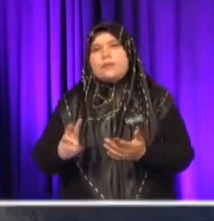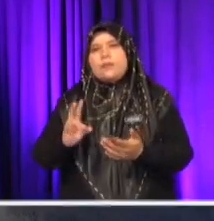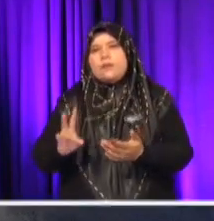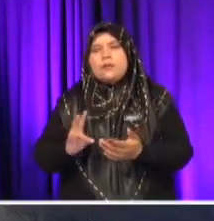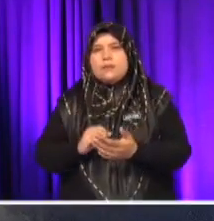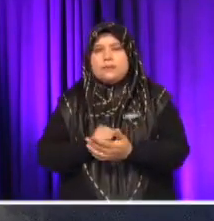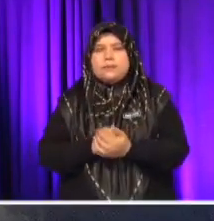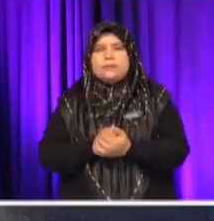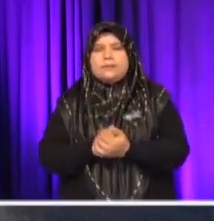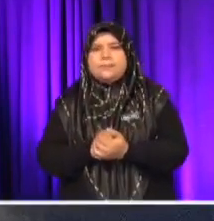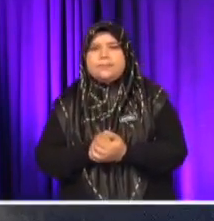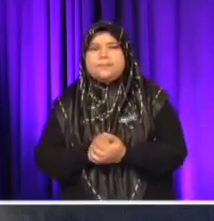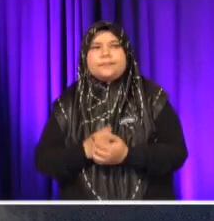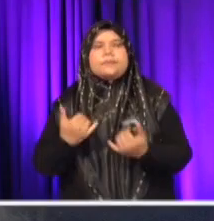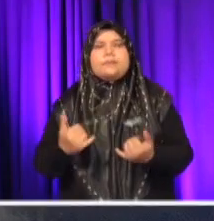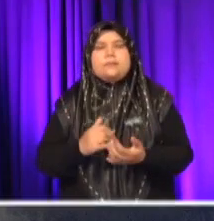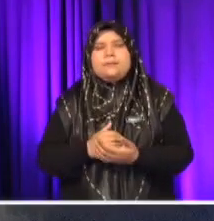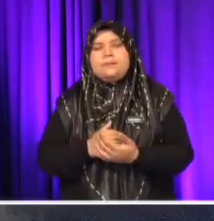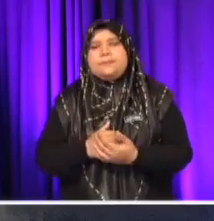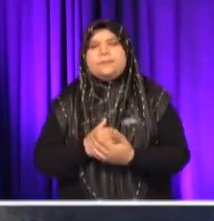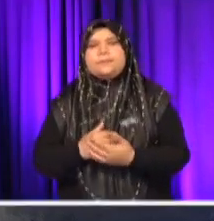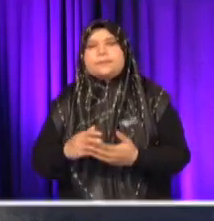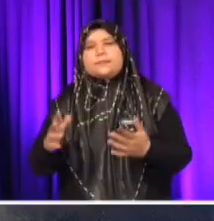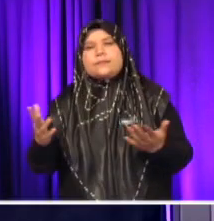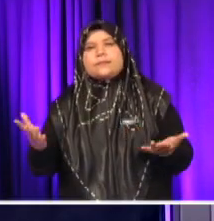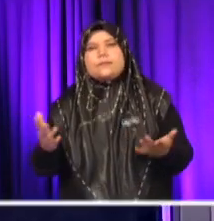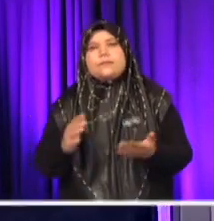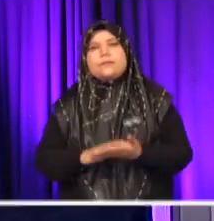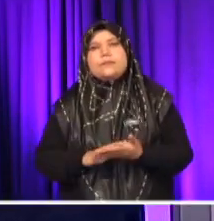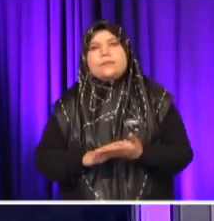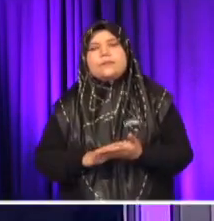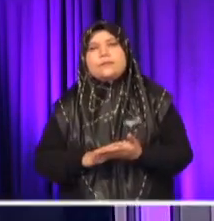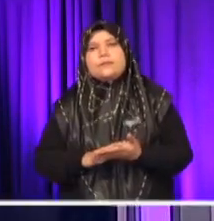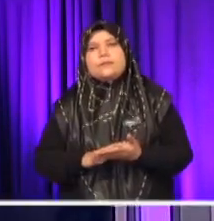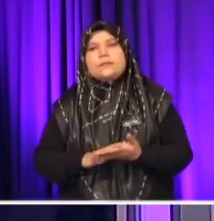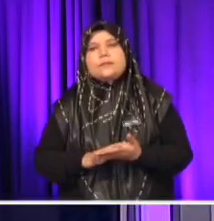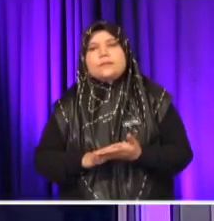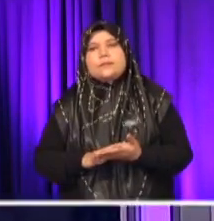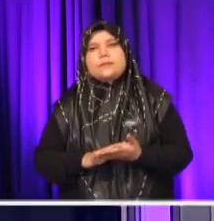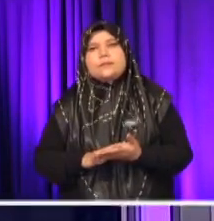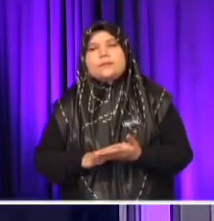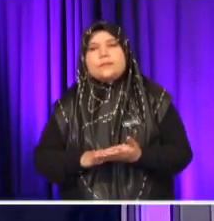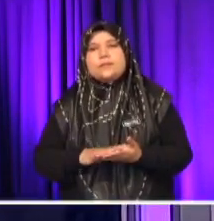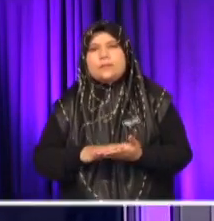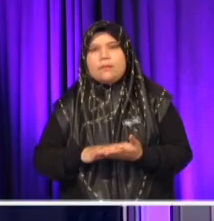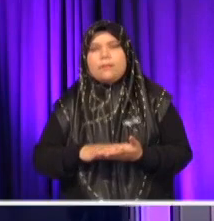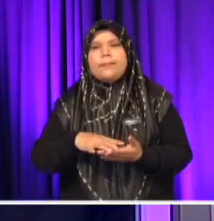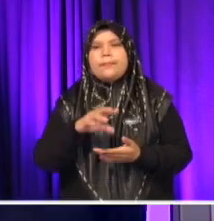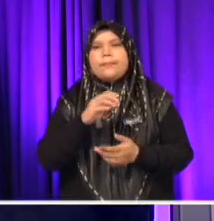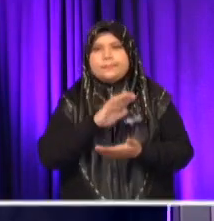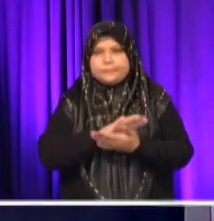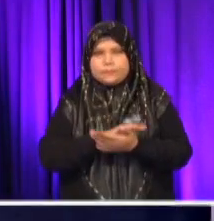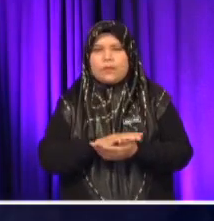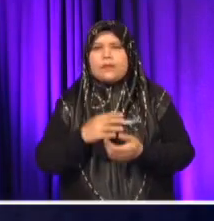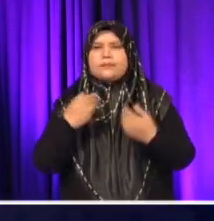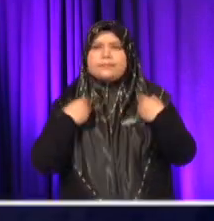the pupils going to be sitting for these tests? All right, the pupils will be sitting for the test at the end of the school session, which will be next